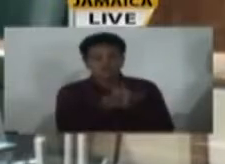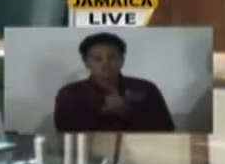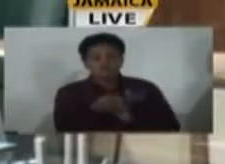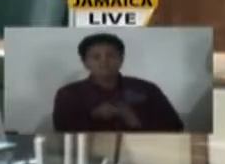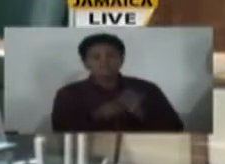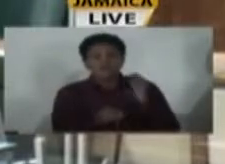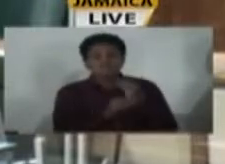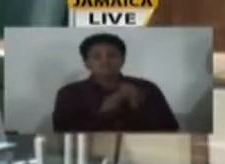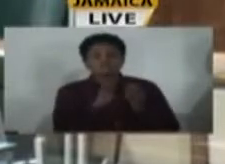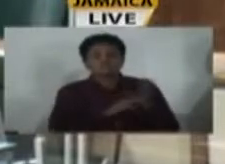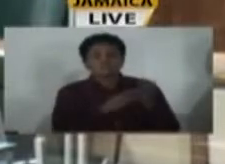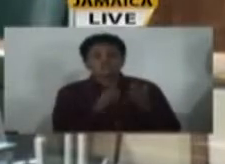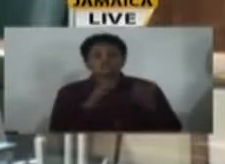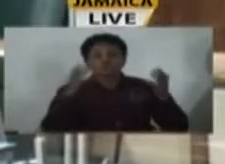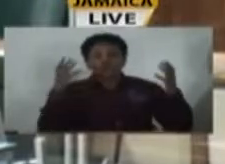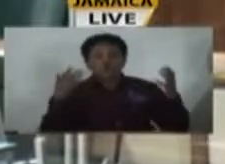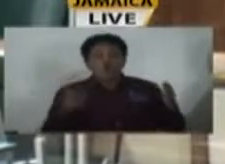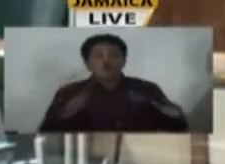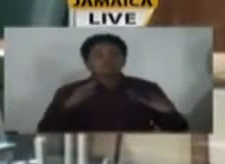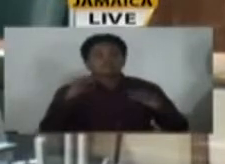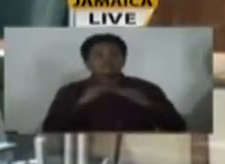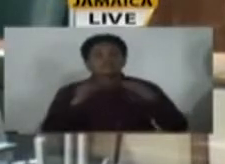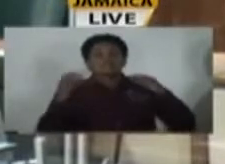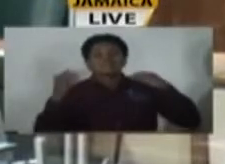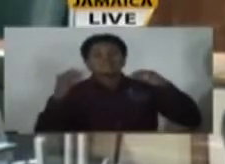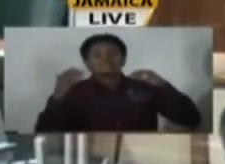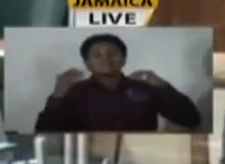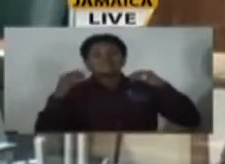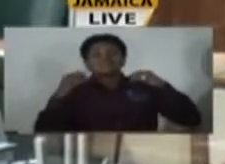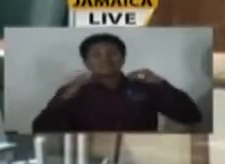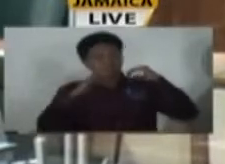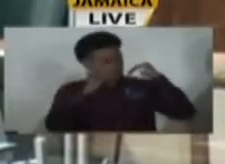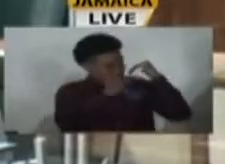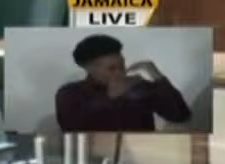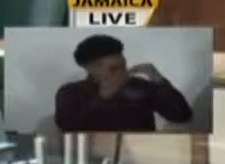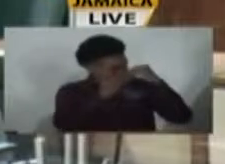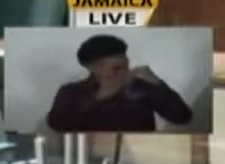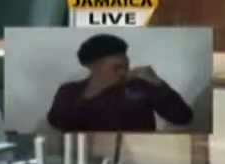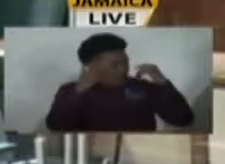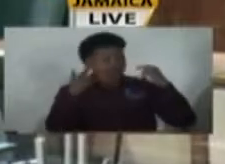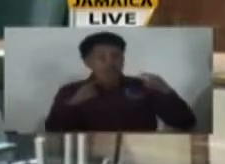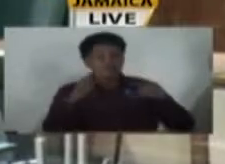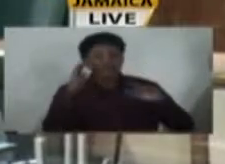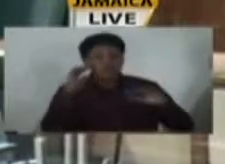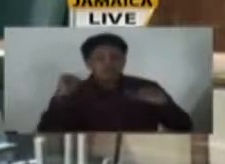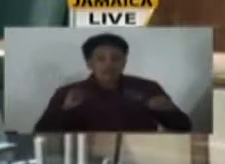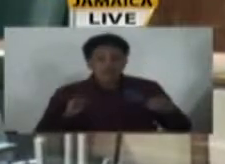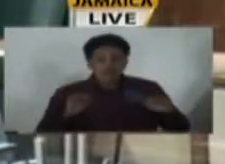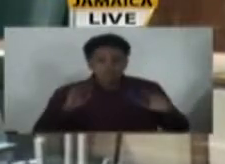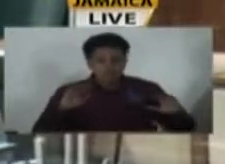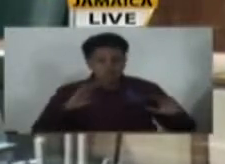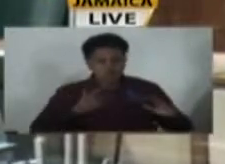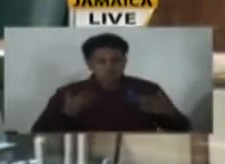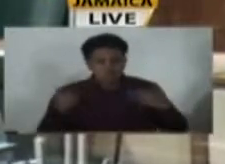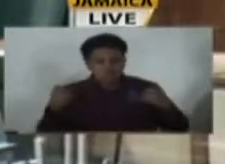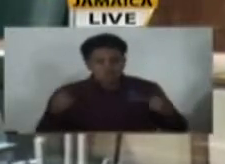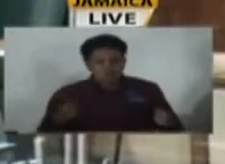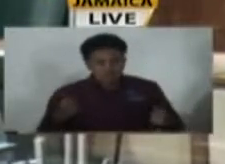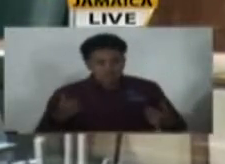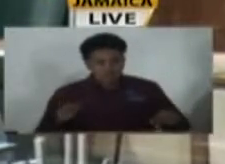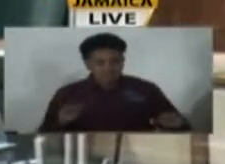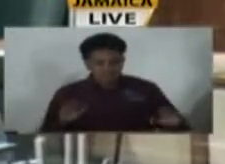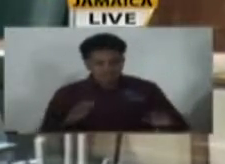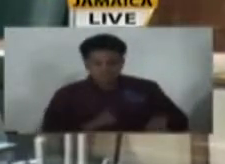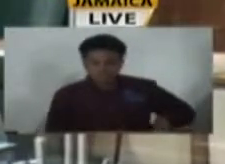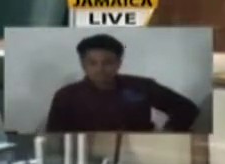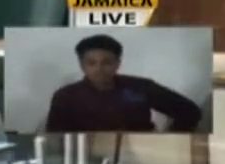all scheduled to be completed within the medium term, Madam Speaker, and will likely boost our recovery efforts.